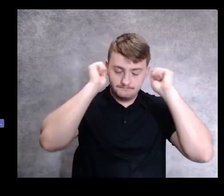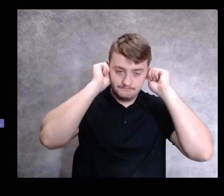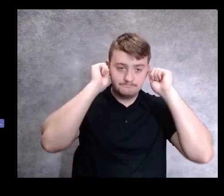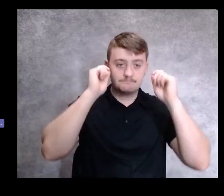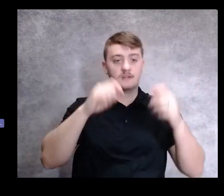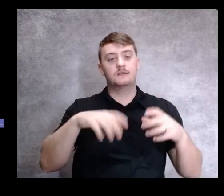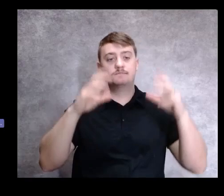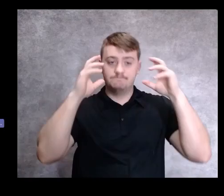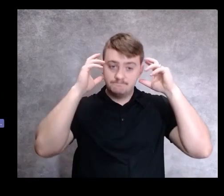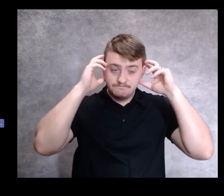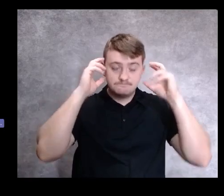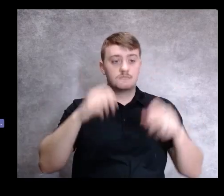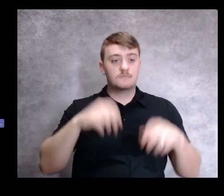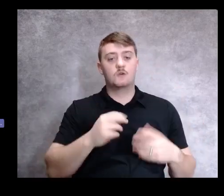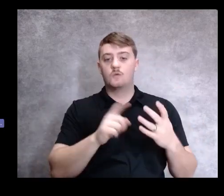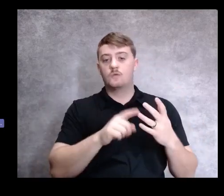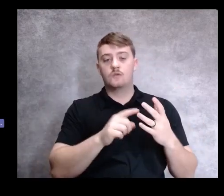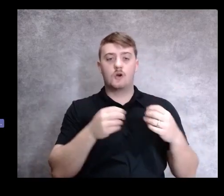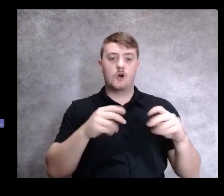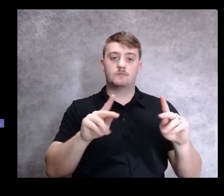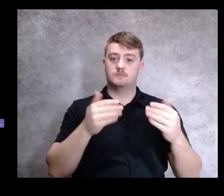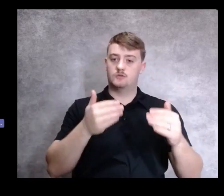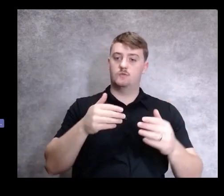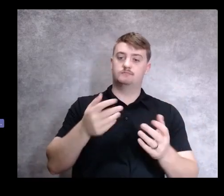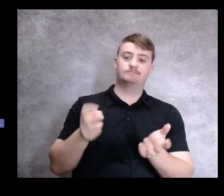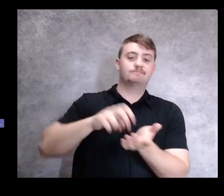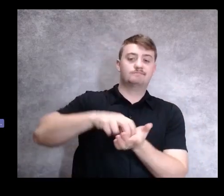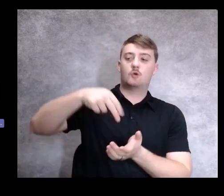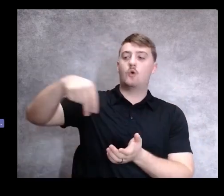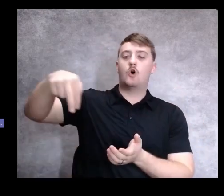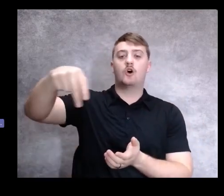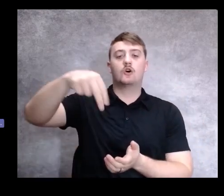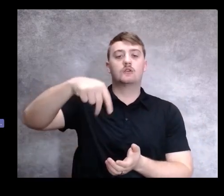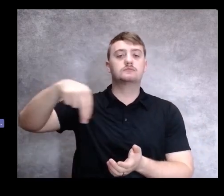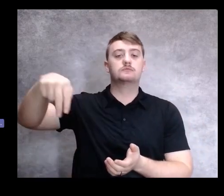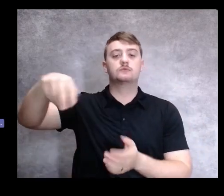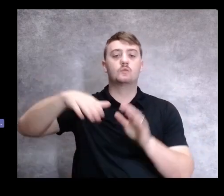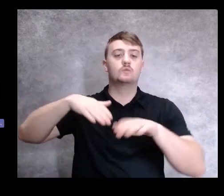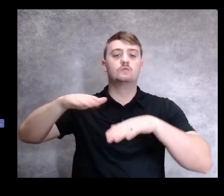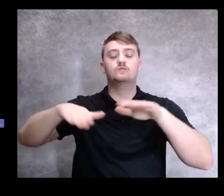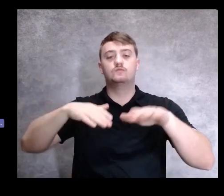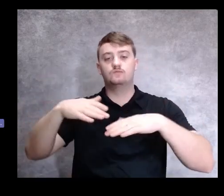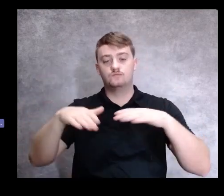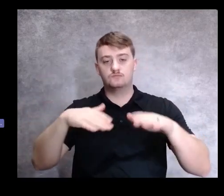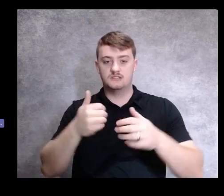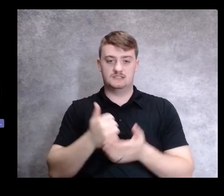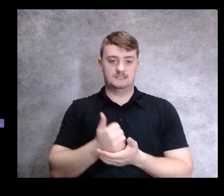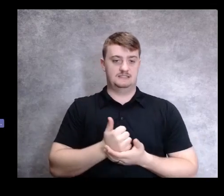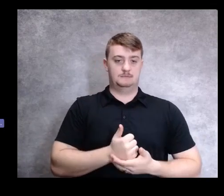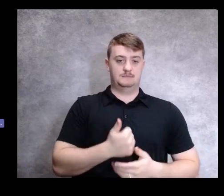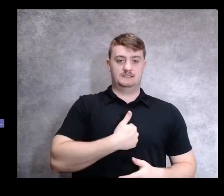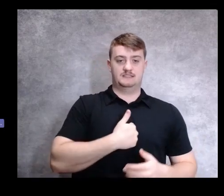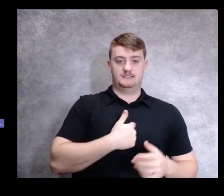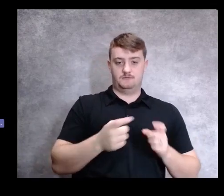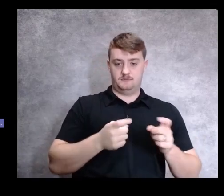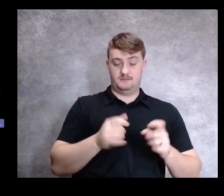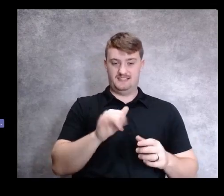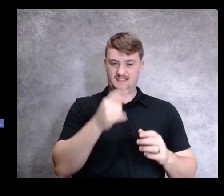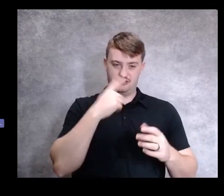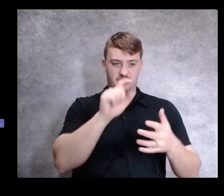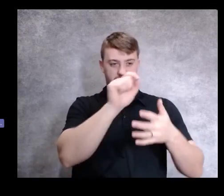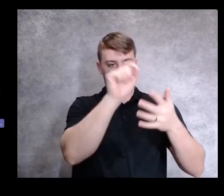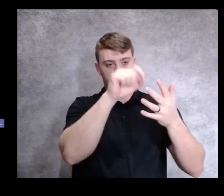the opportunity to take a purposeful walk as a way to self-regulate. Consider creating a portable checklist that older